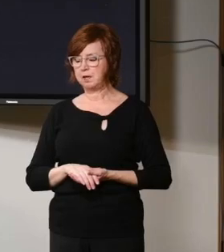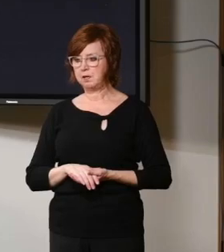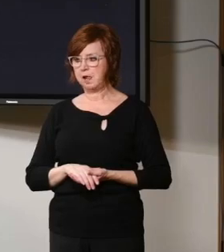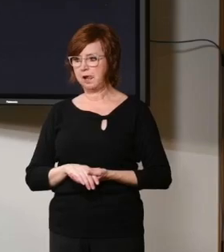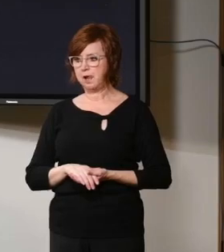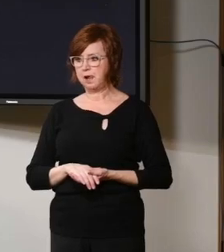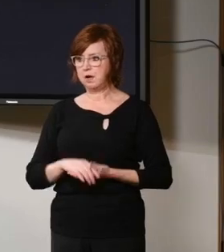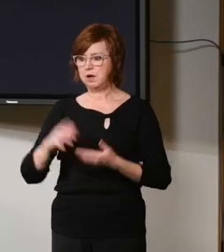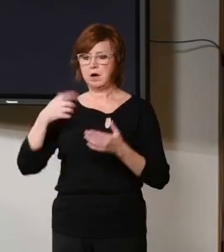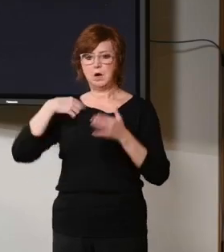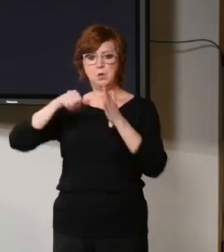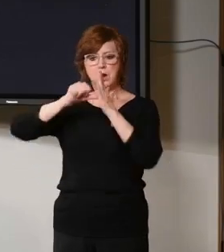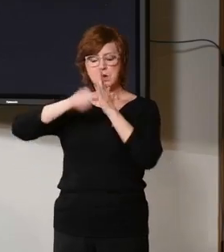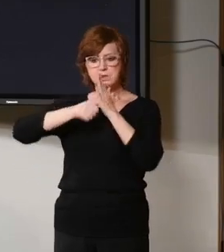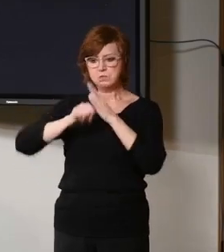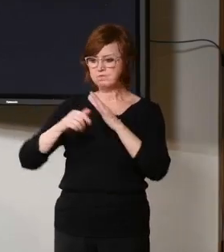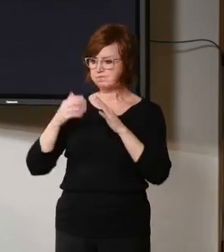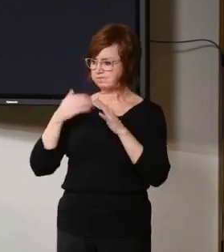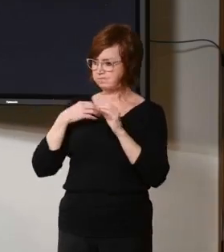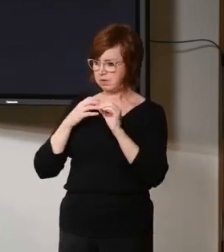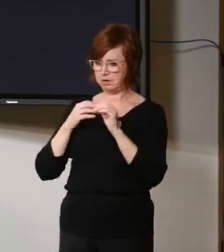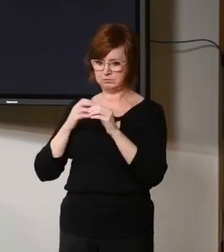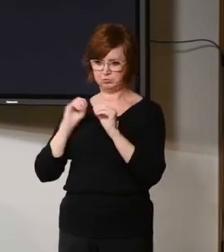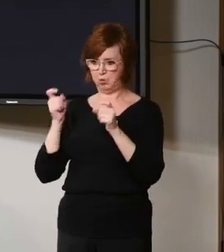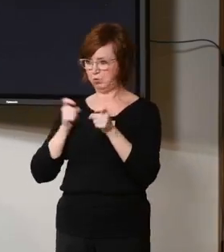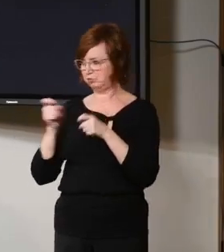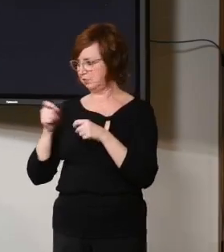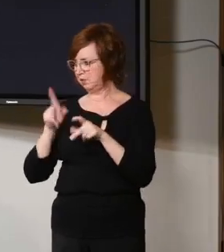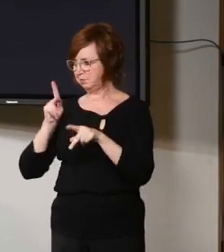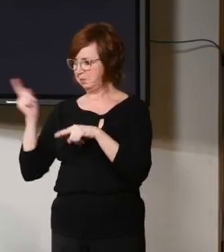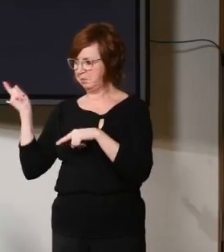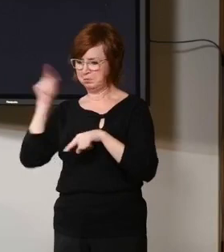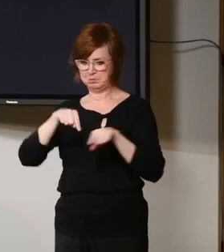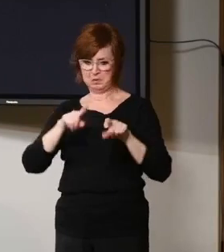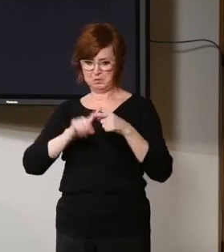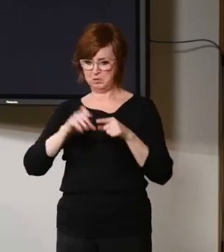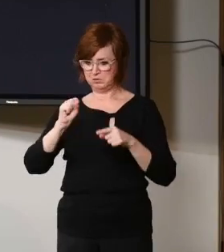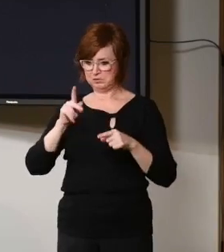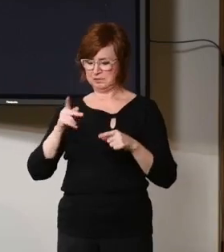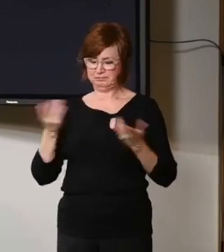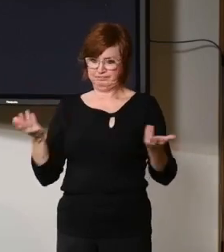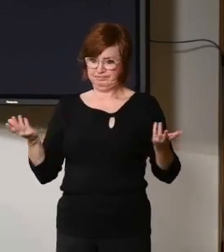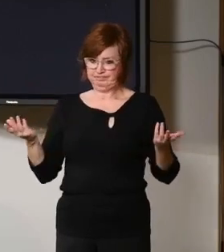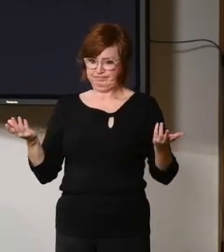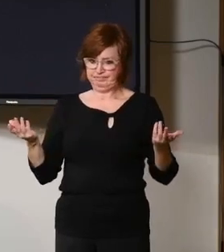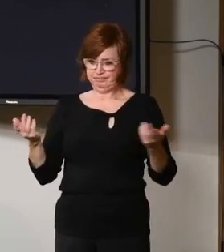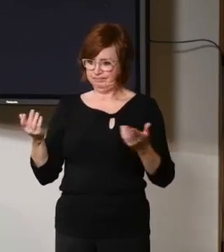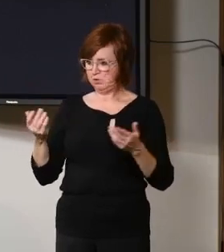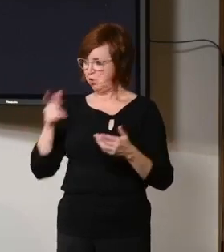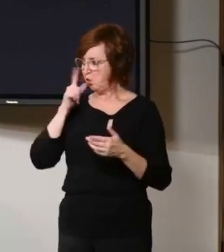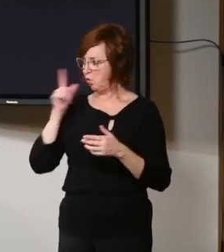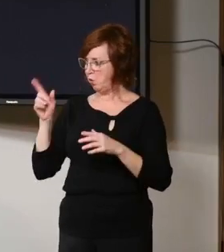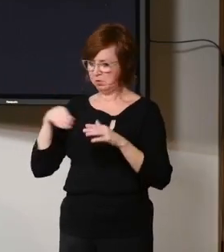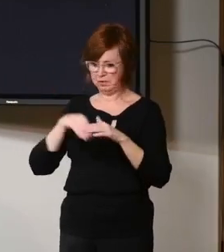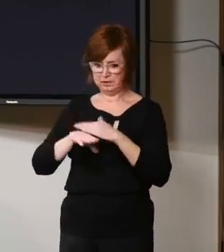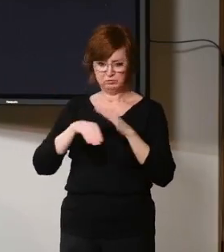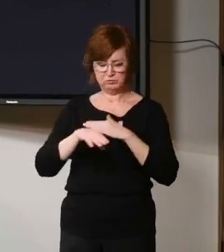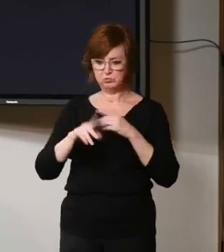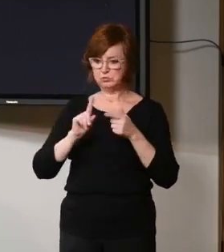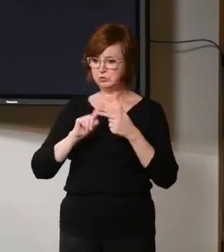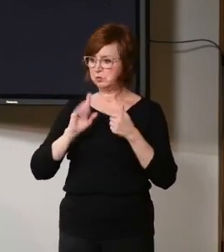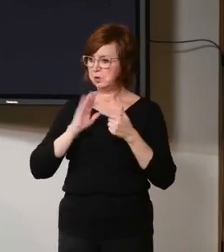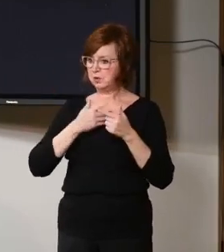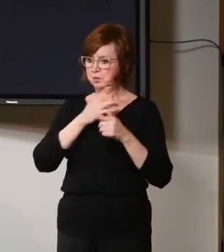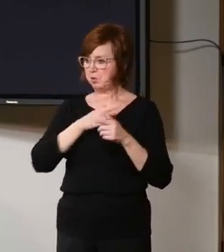Saskatchewan. And so we already know that there will be a certain number of people returning, either short-term visitors or people coming